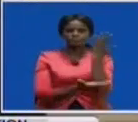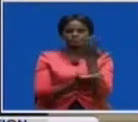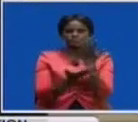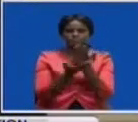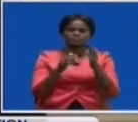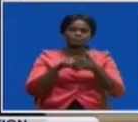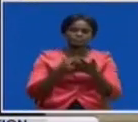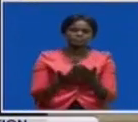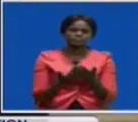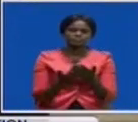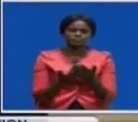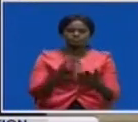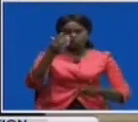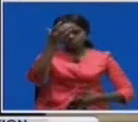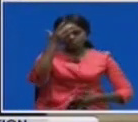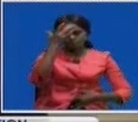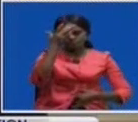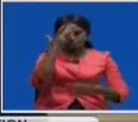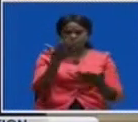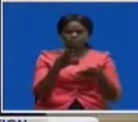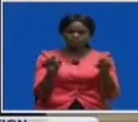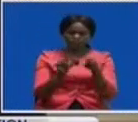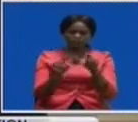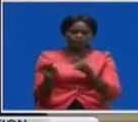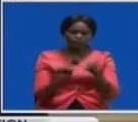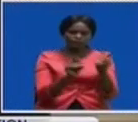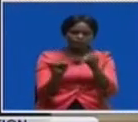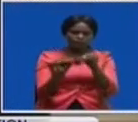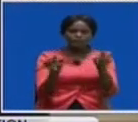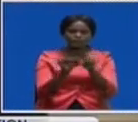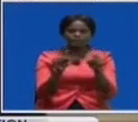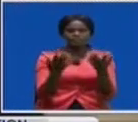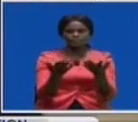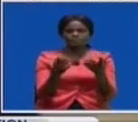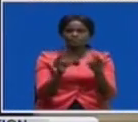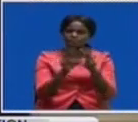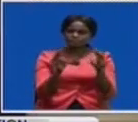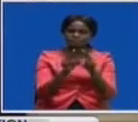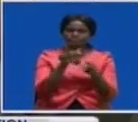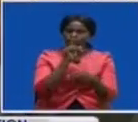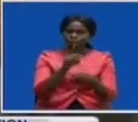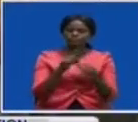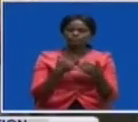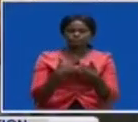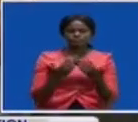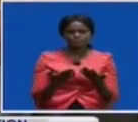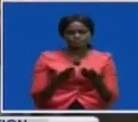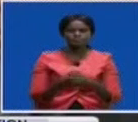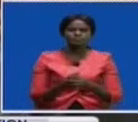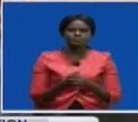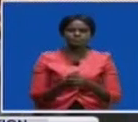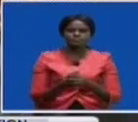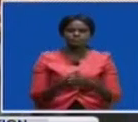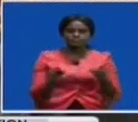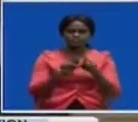how diseases are moving, and it will be very easy for diagnosis in any particular